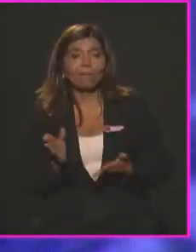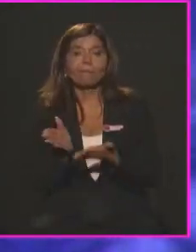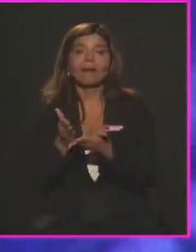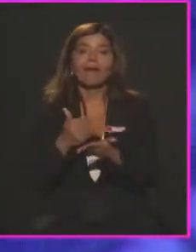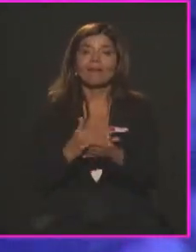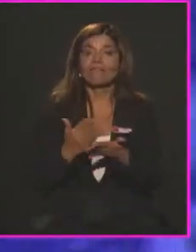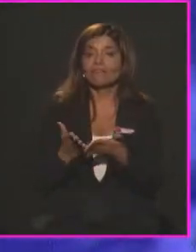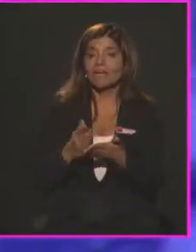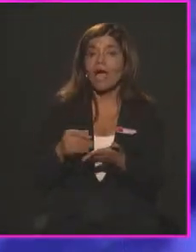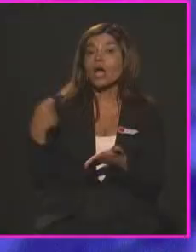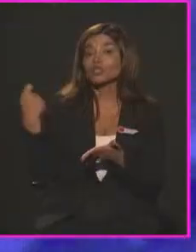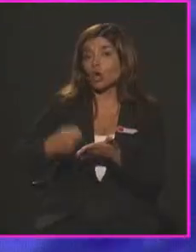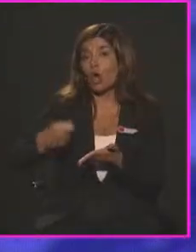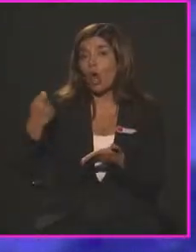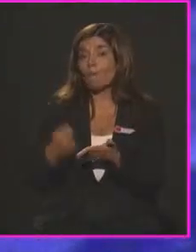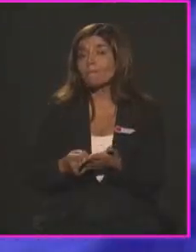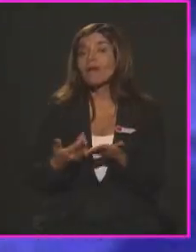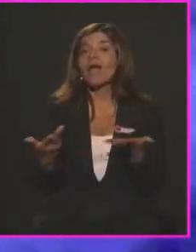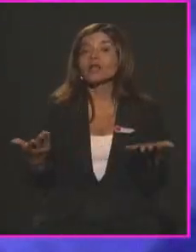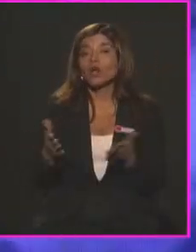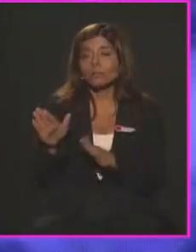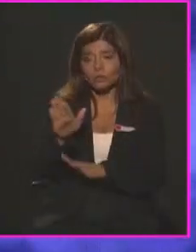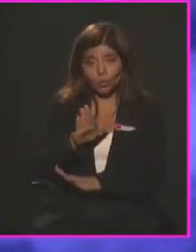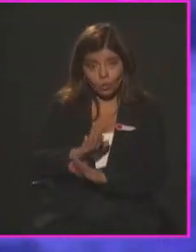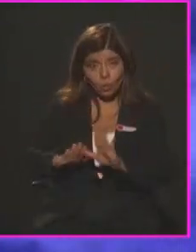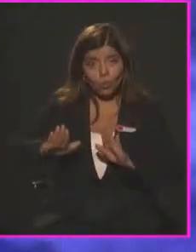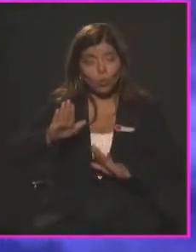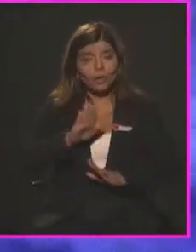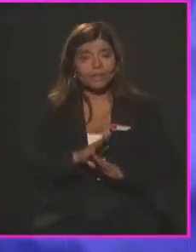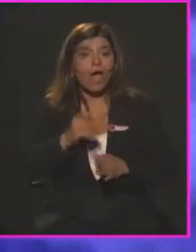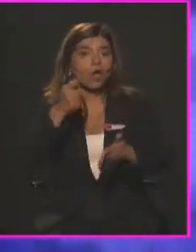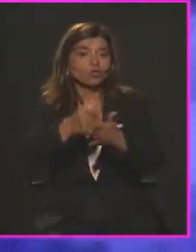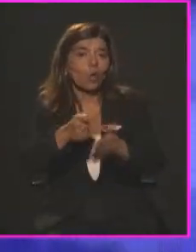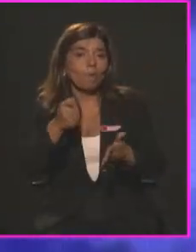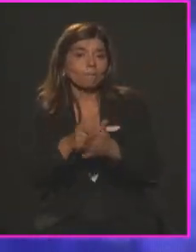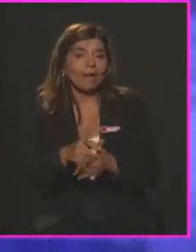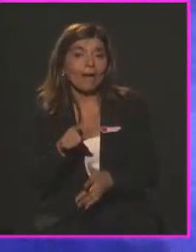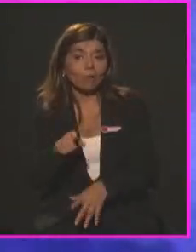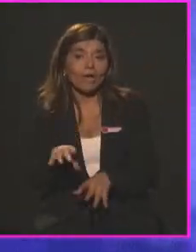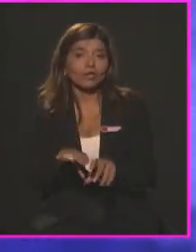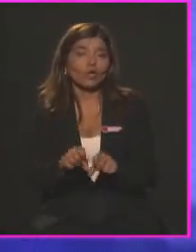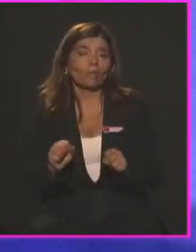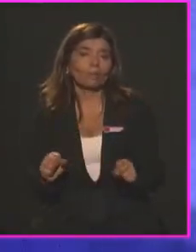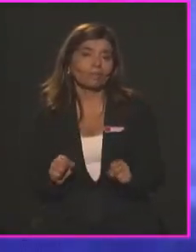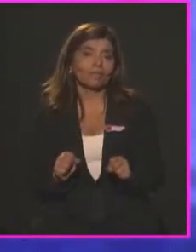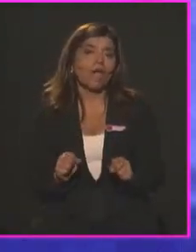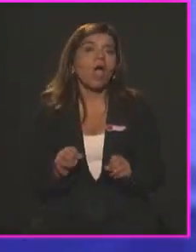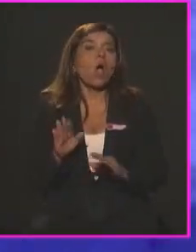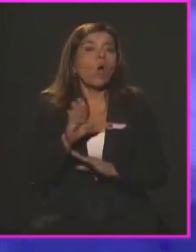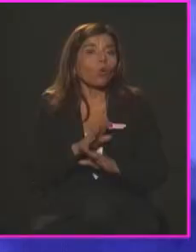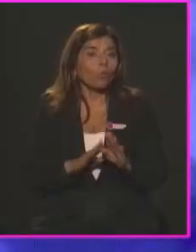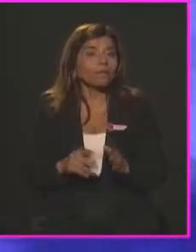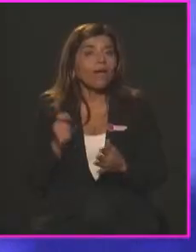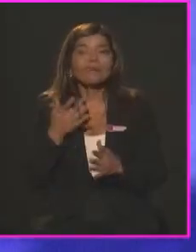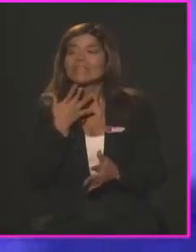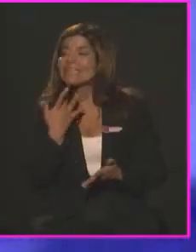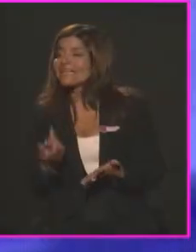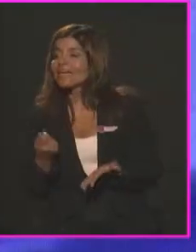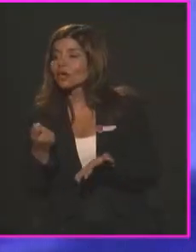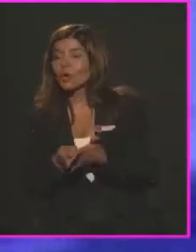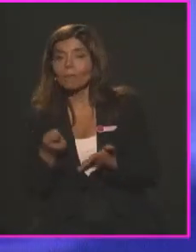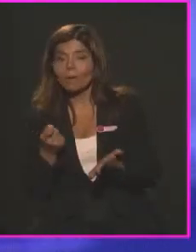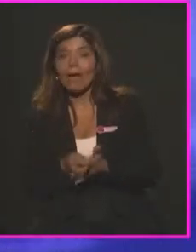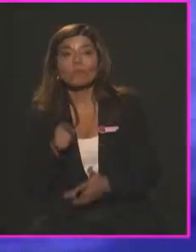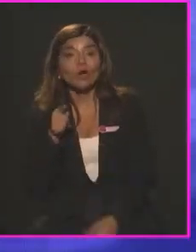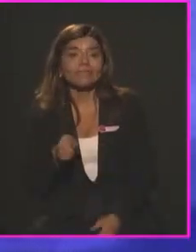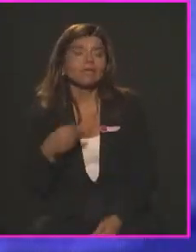really where we commit to the food. So being very careful with what we buy is a very important step. We need to